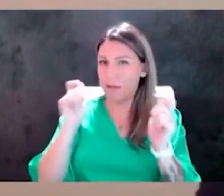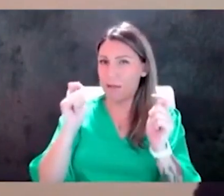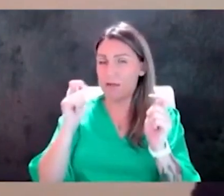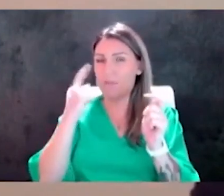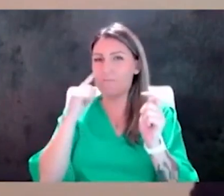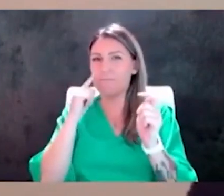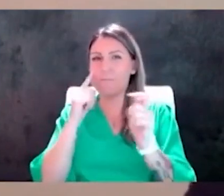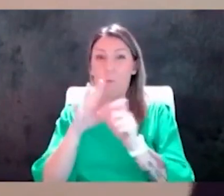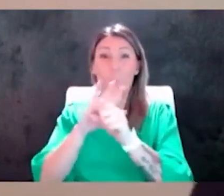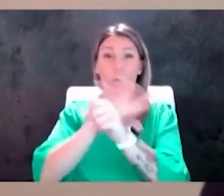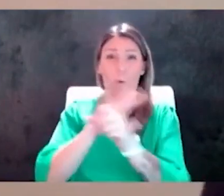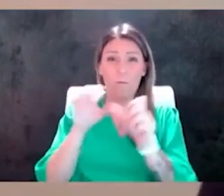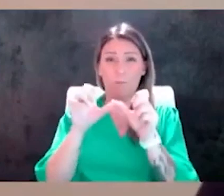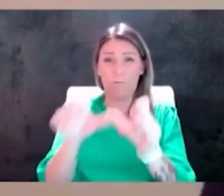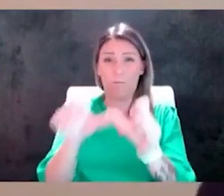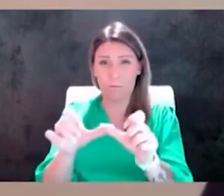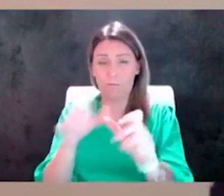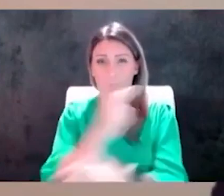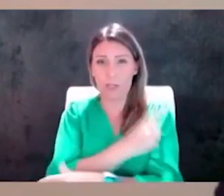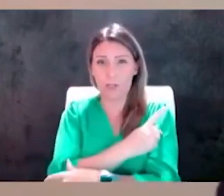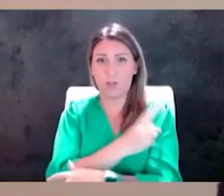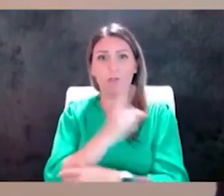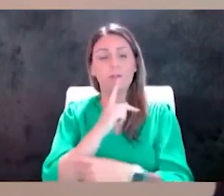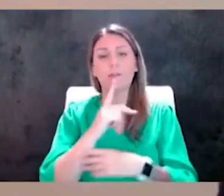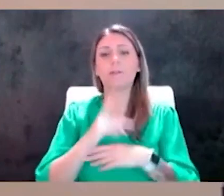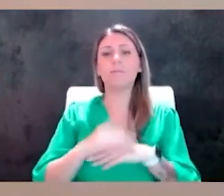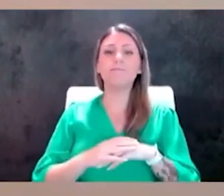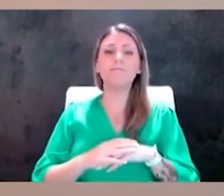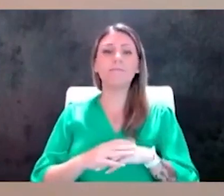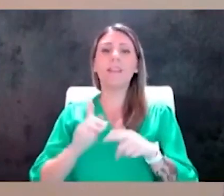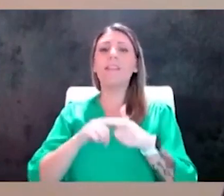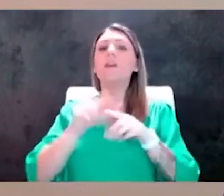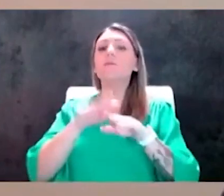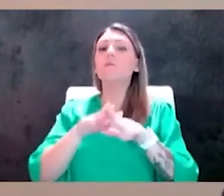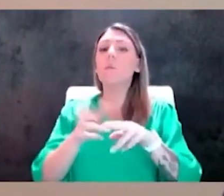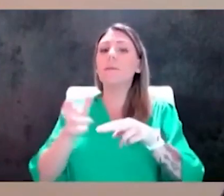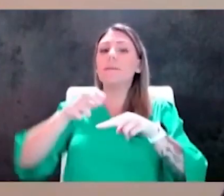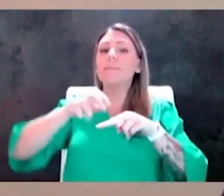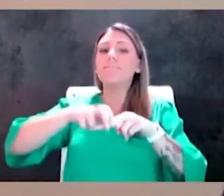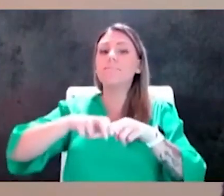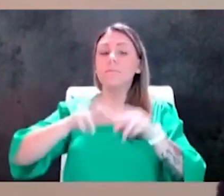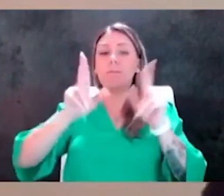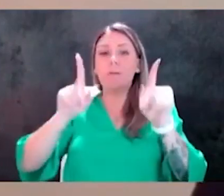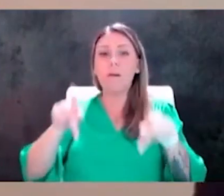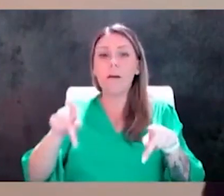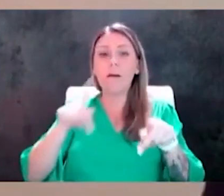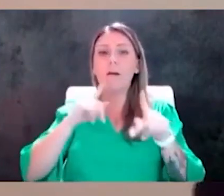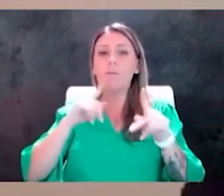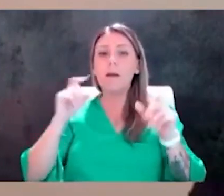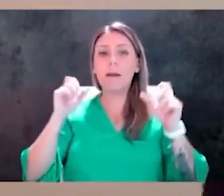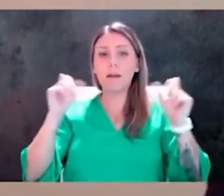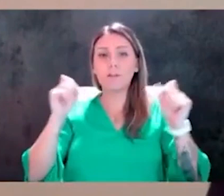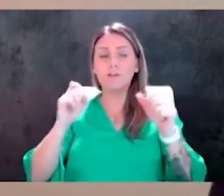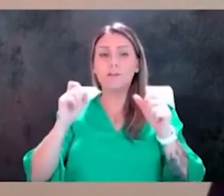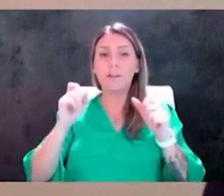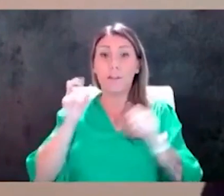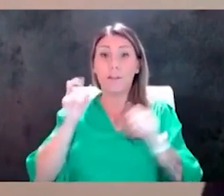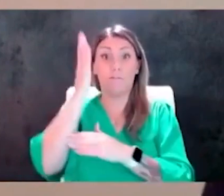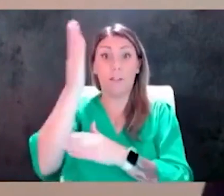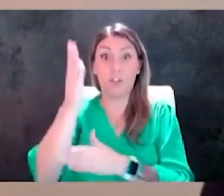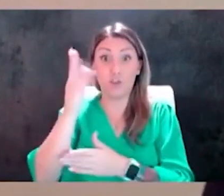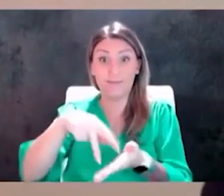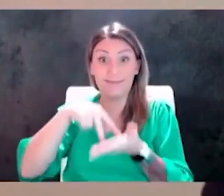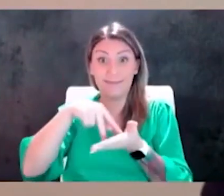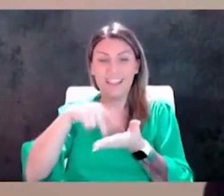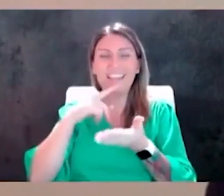patients. And we worked through a protocol and gradually started sitting up while exercising, and then eventually standing, just to kind of retrain my